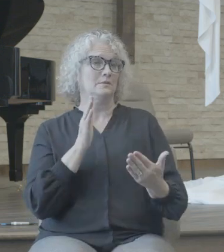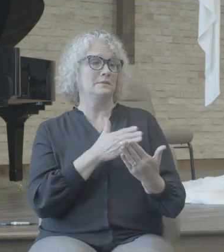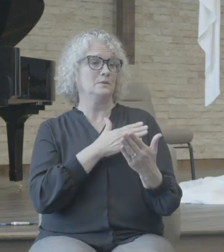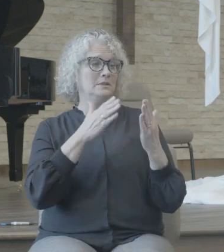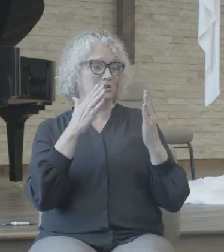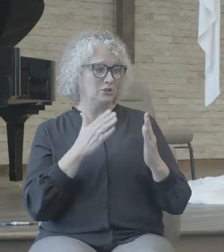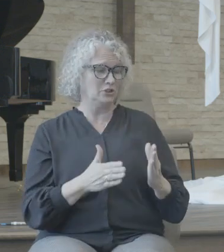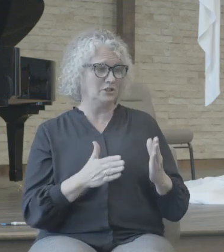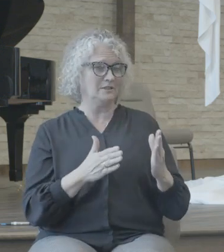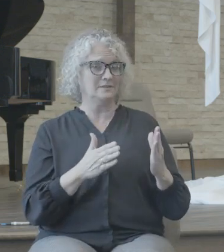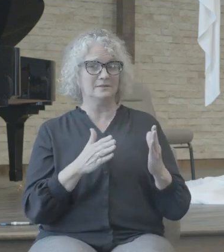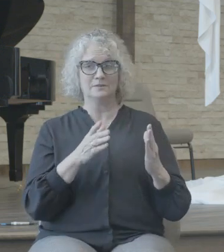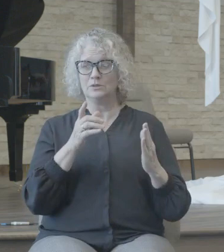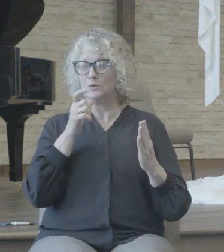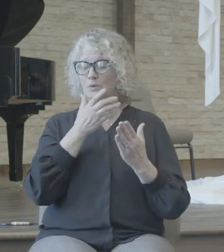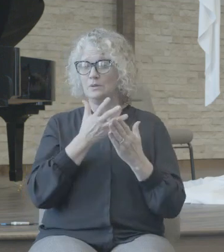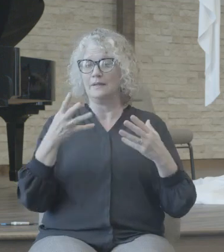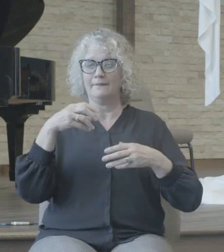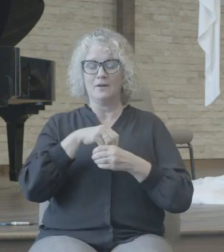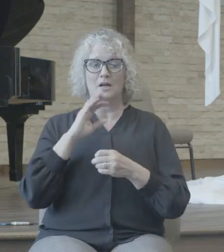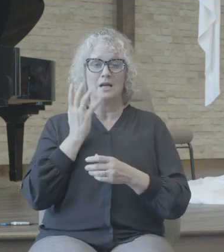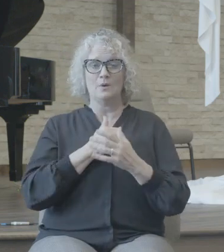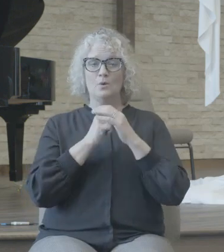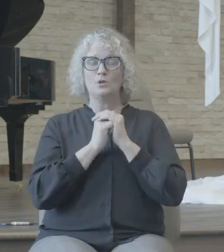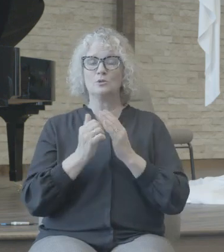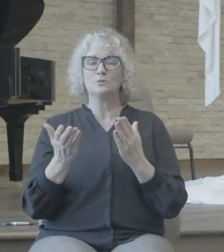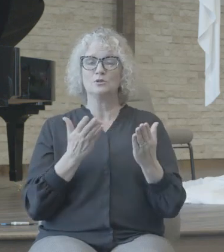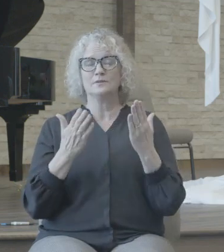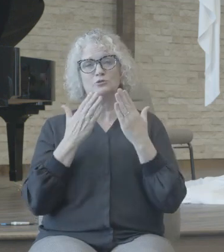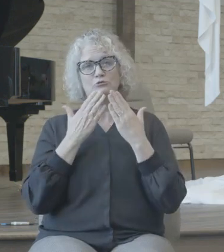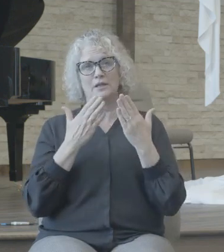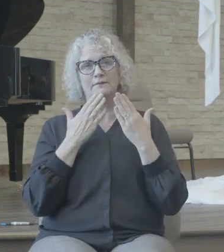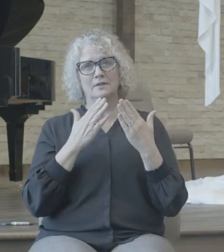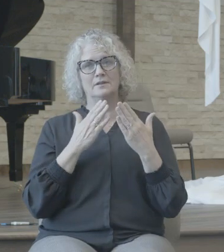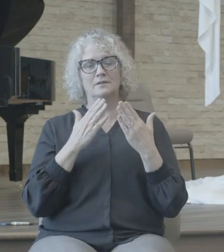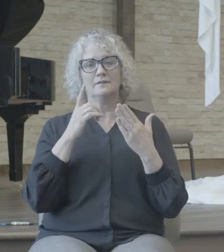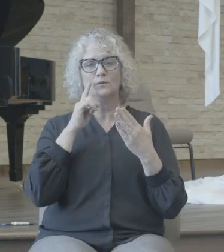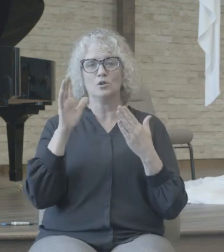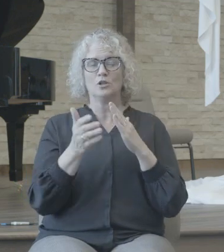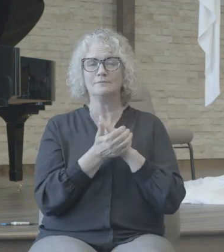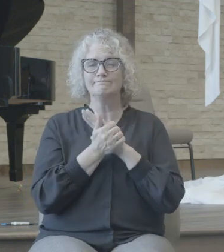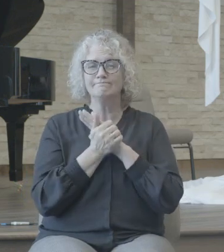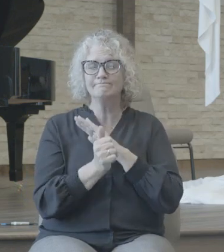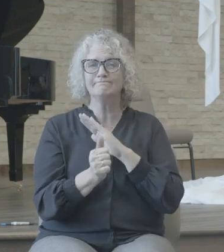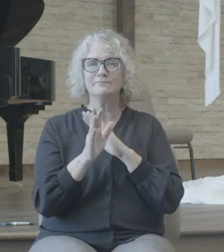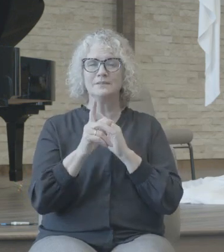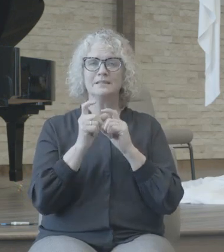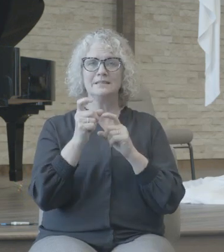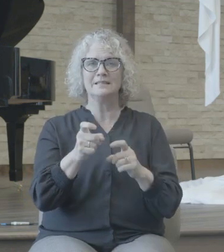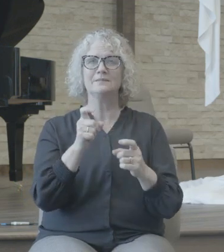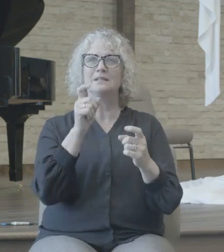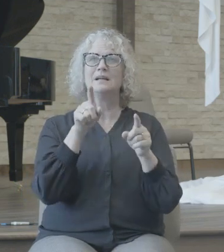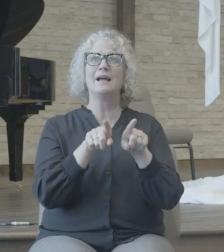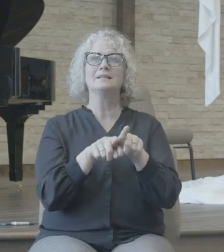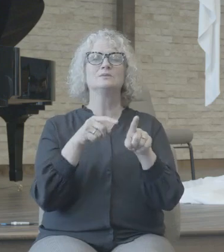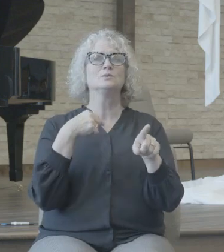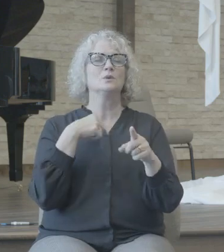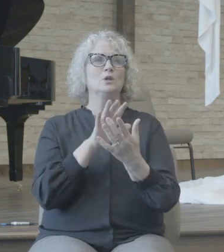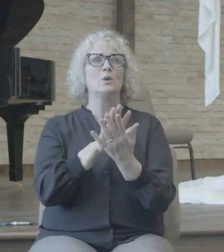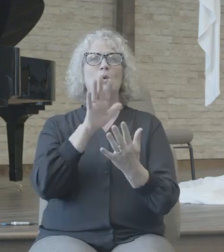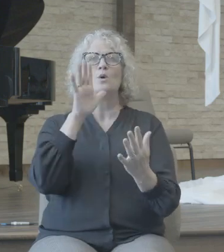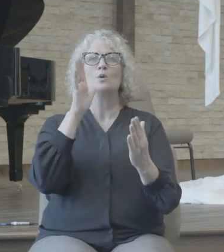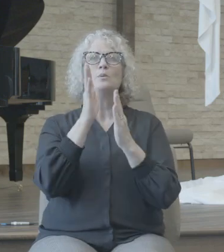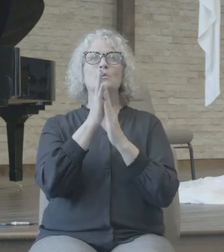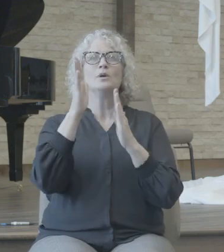who are involved in our worship service today. We truly are grateful for your gifts and talents as we give glory, praise, and